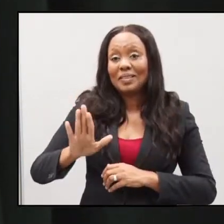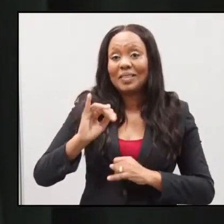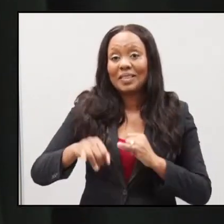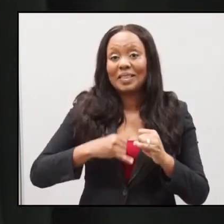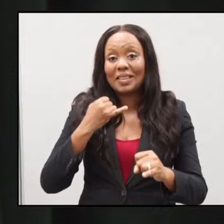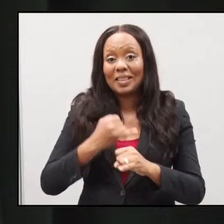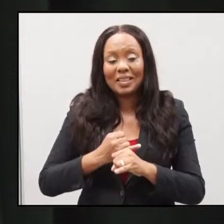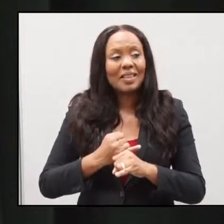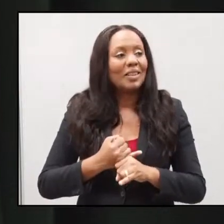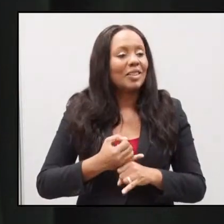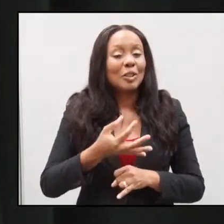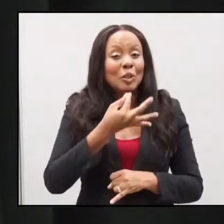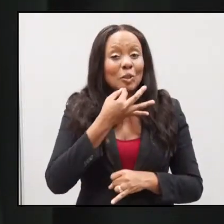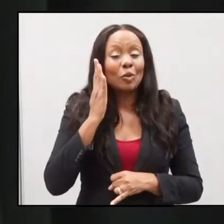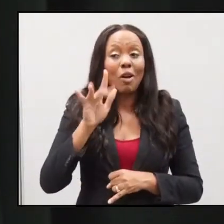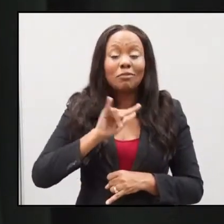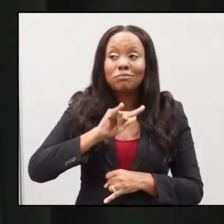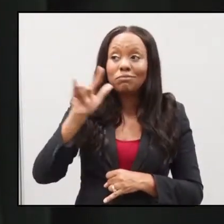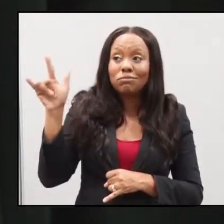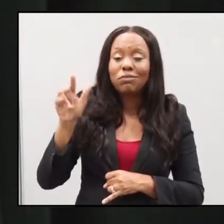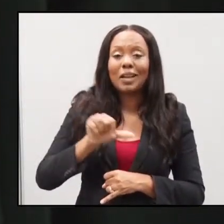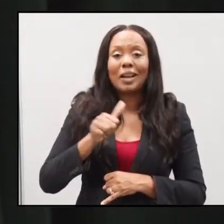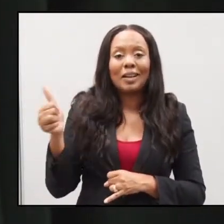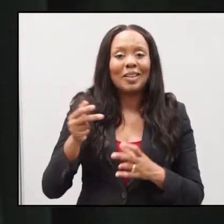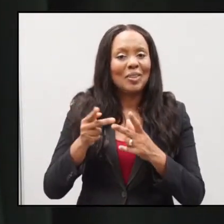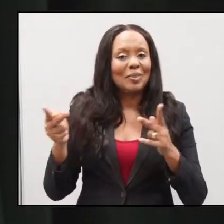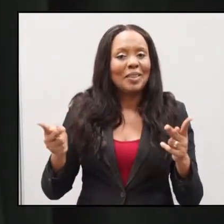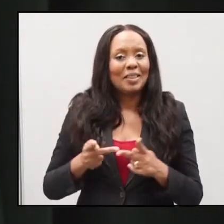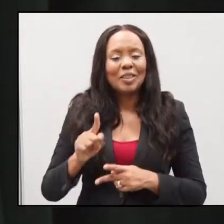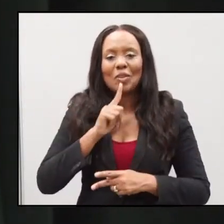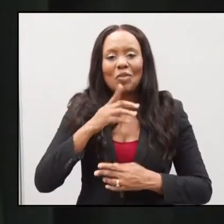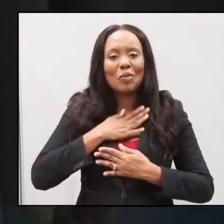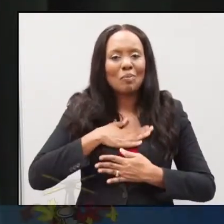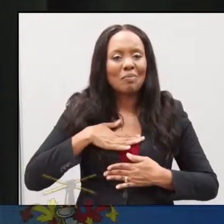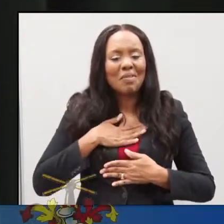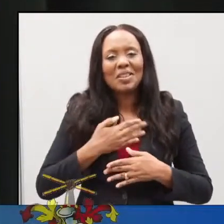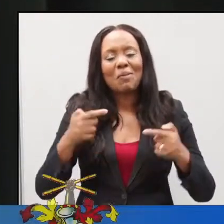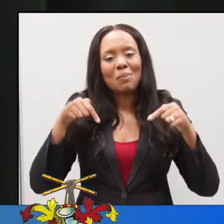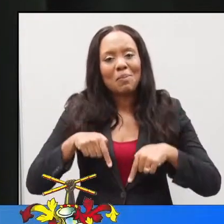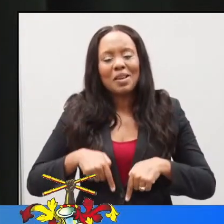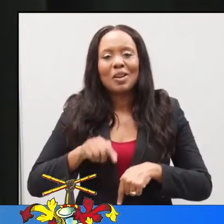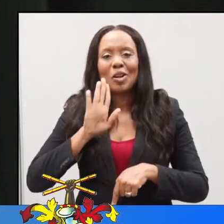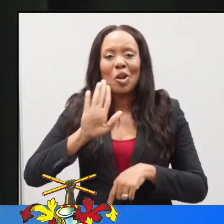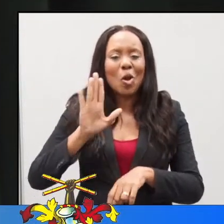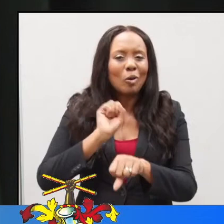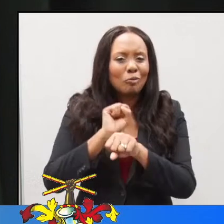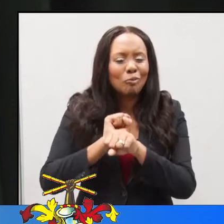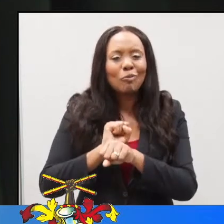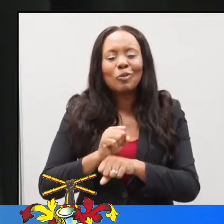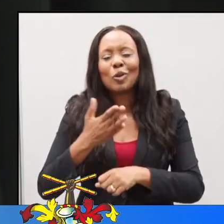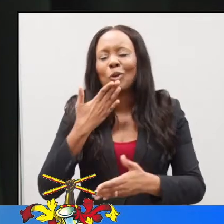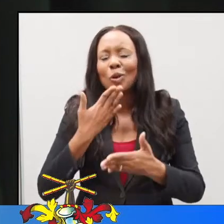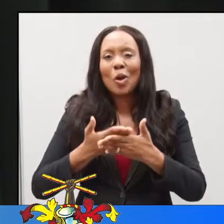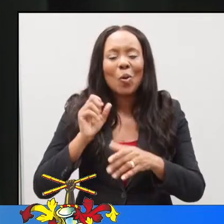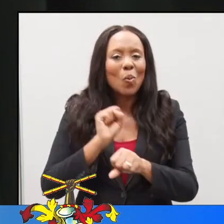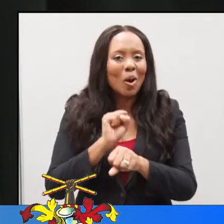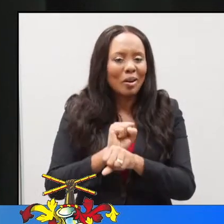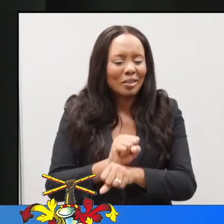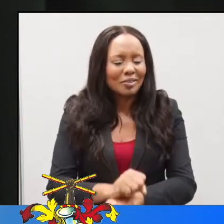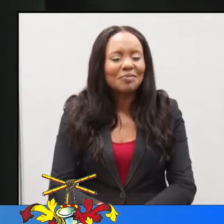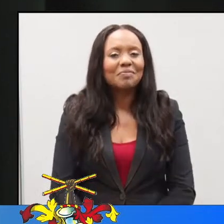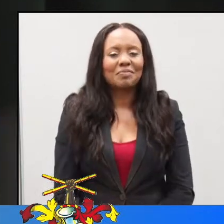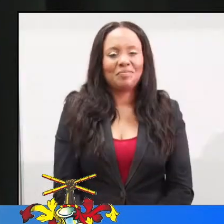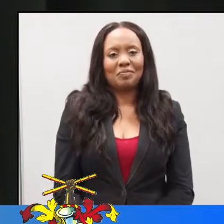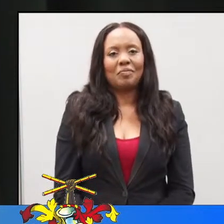next assignment. So it's such a pleasure to be with you, David. Thank you so much for your work. As members of the